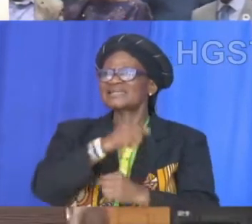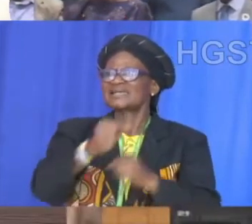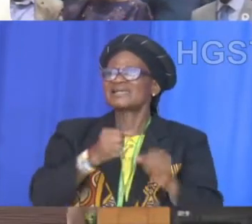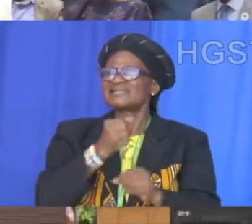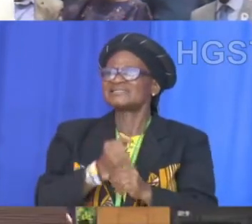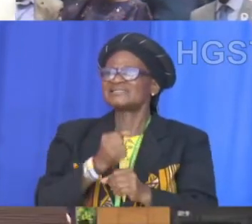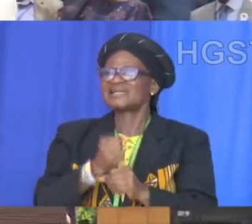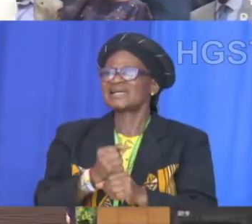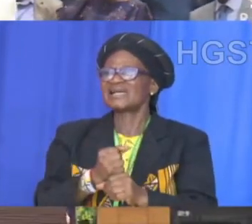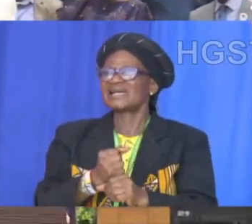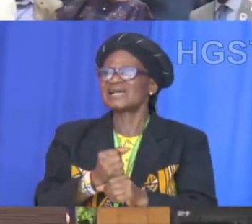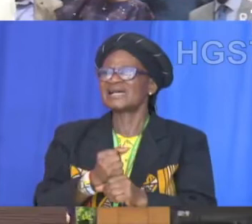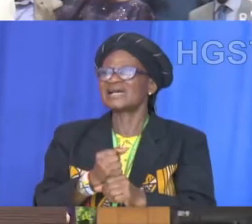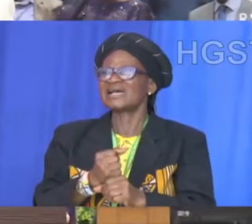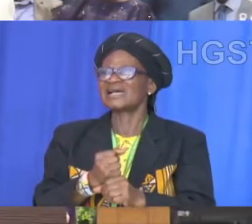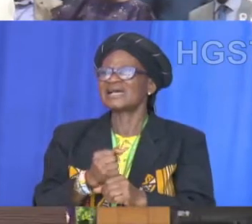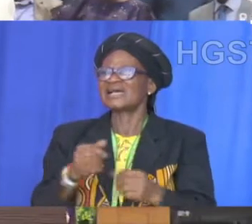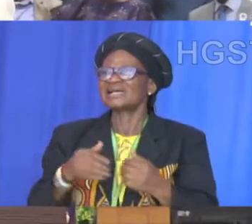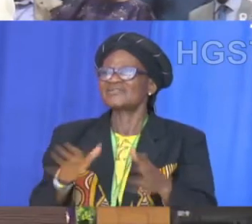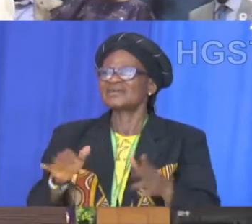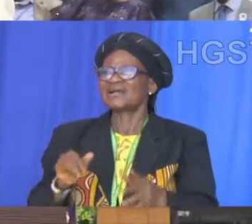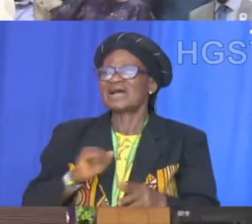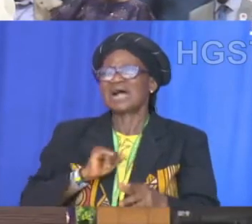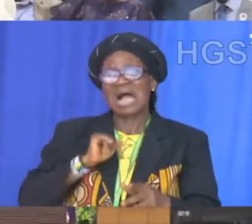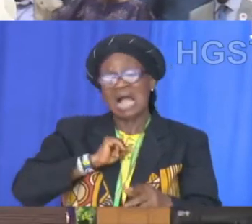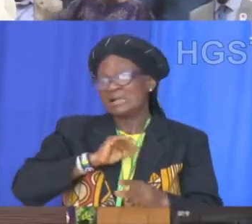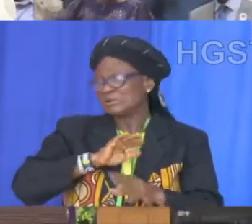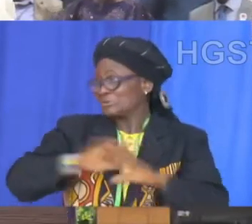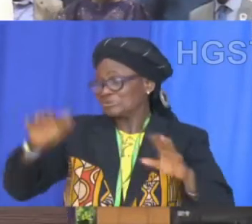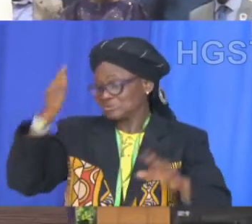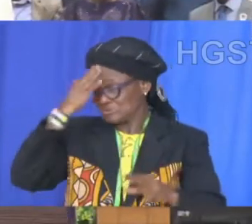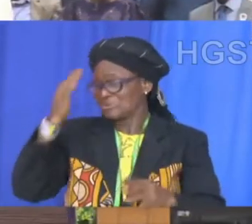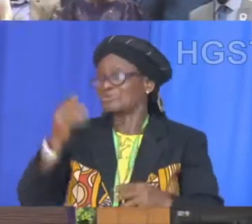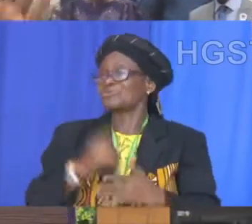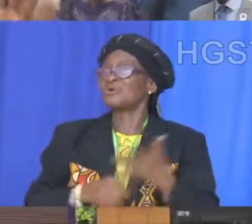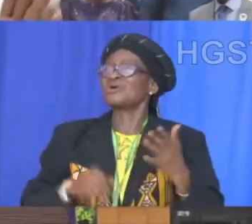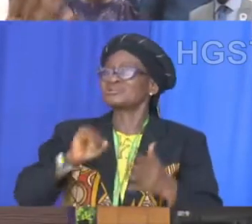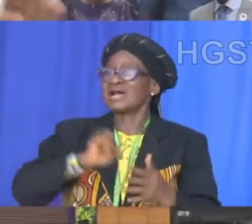not sure I have something to thank you about.